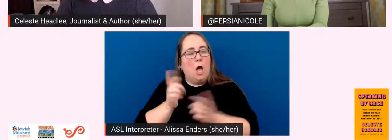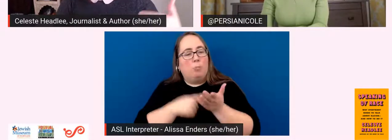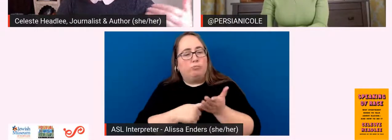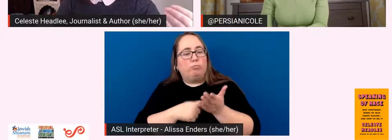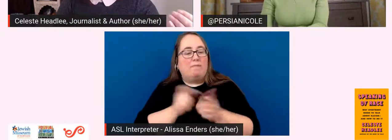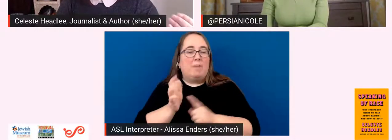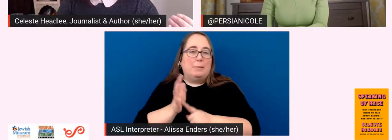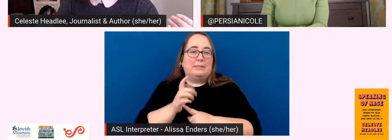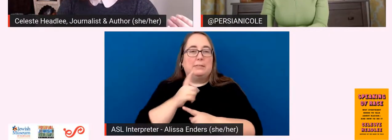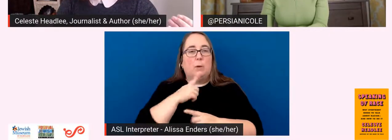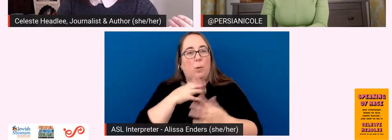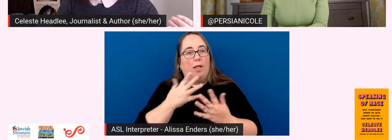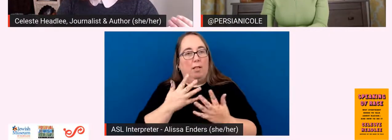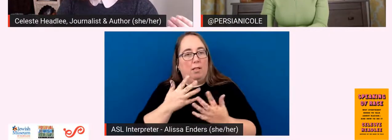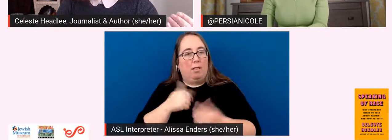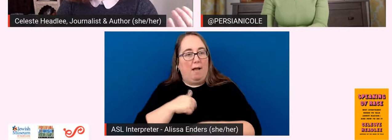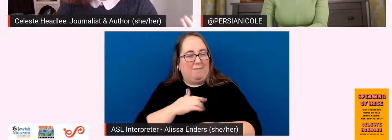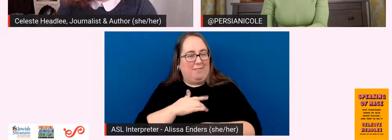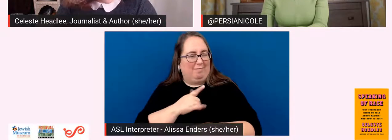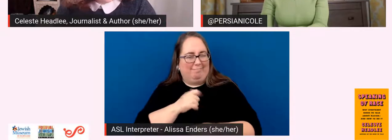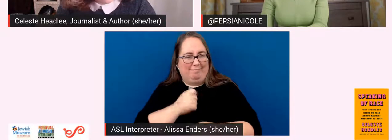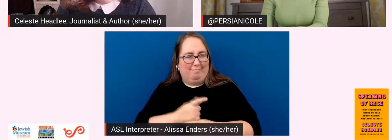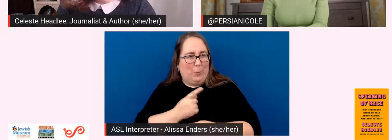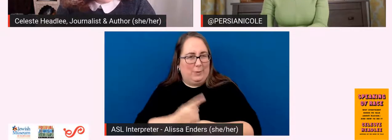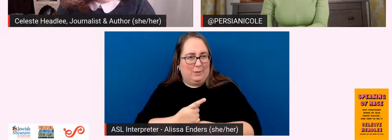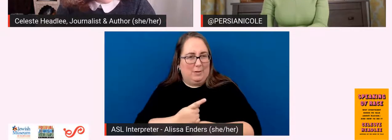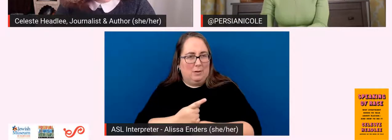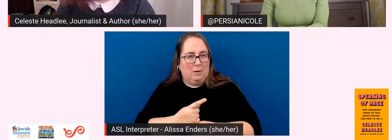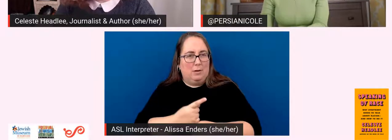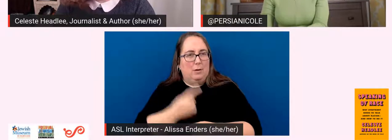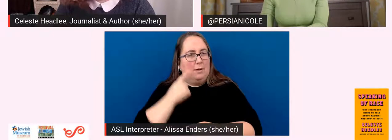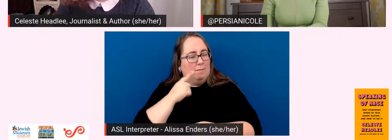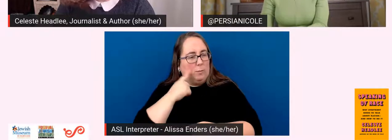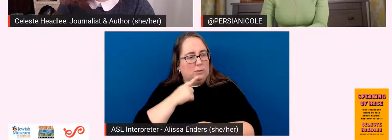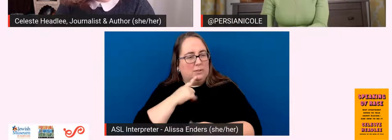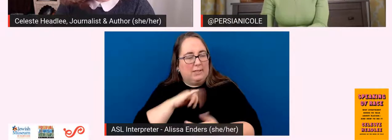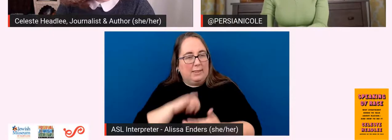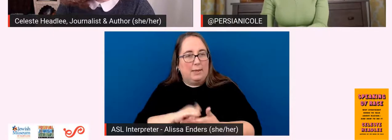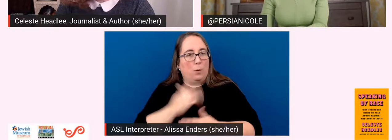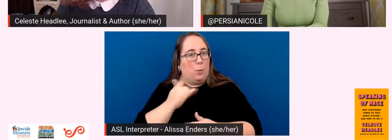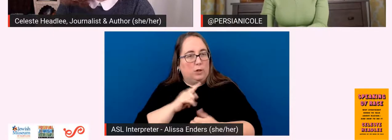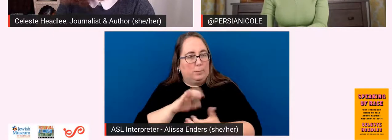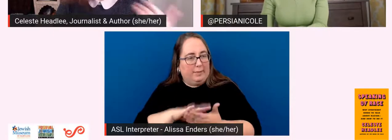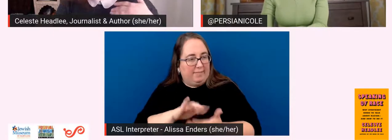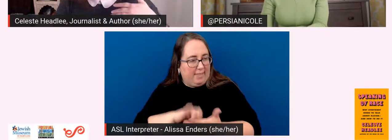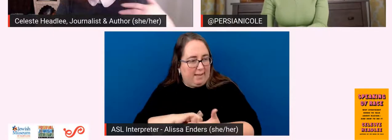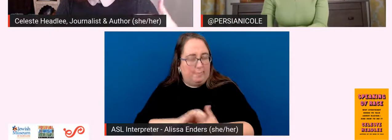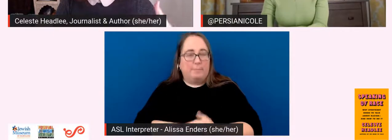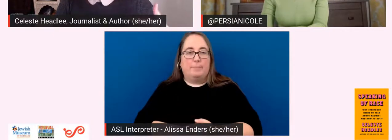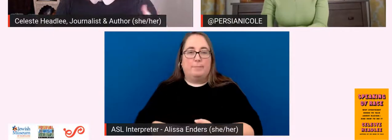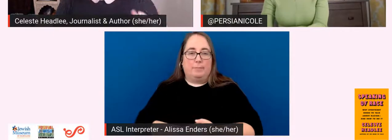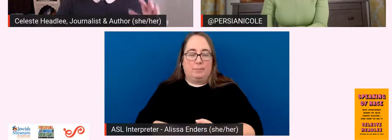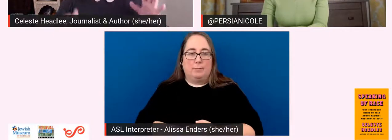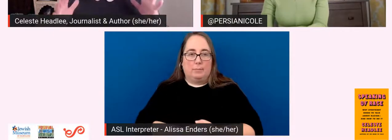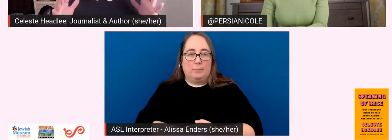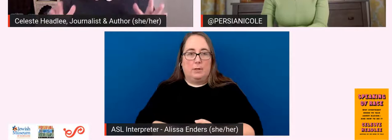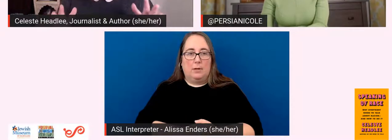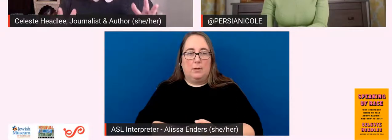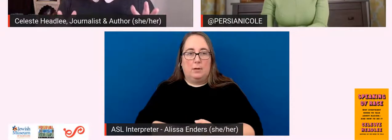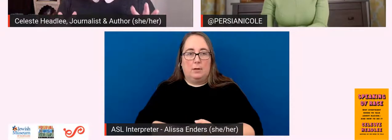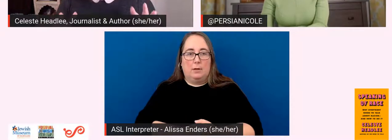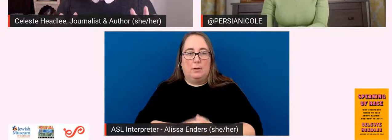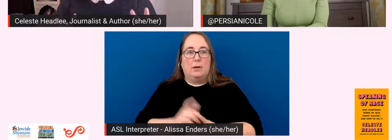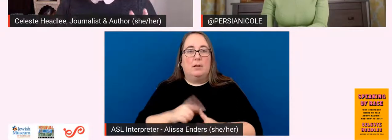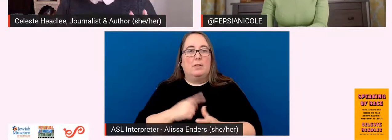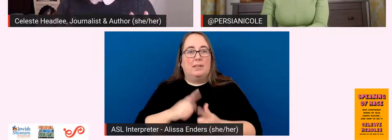say, wow, I found that to be inappropriate. Why would you say that? Why do you believe that? Mm. And engage them. Then when you get